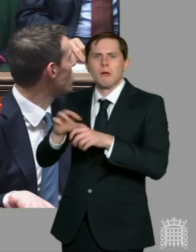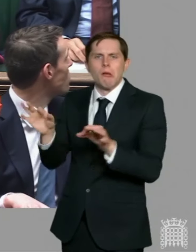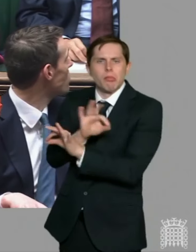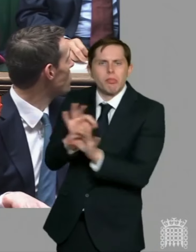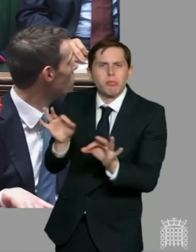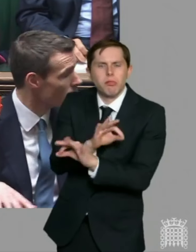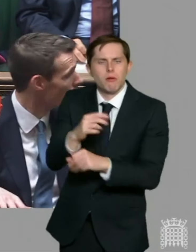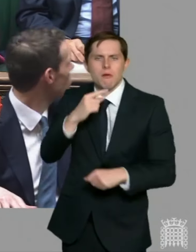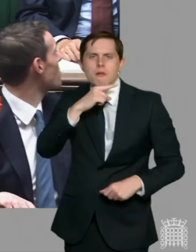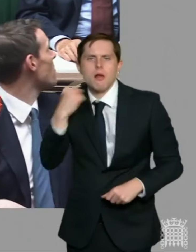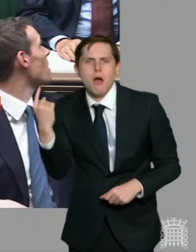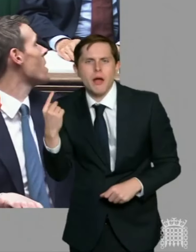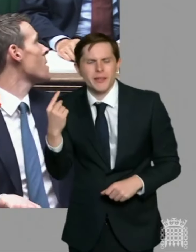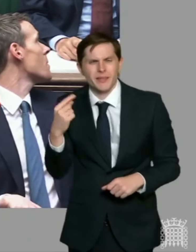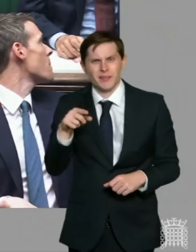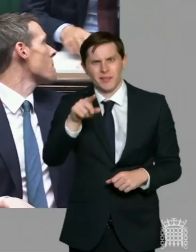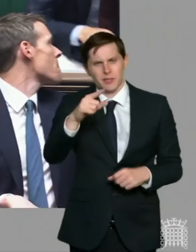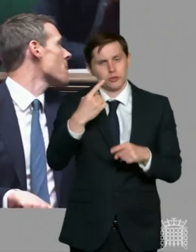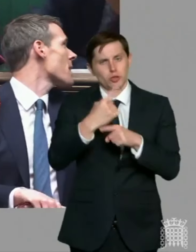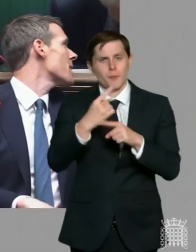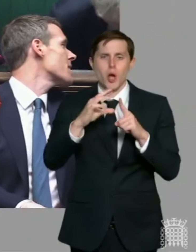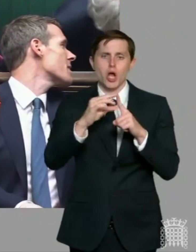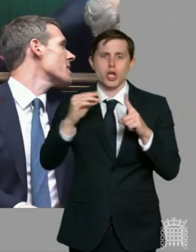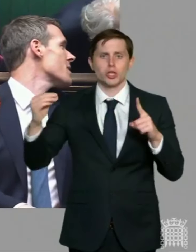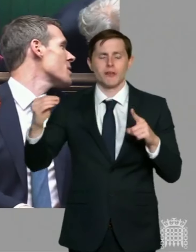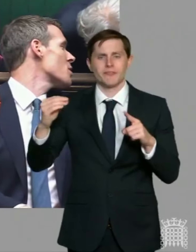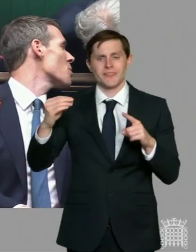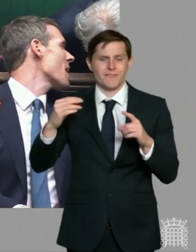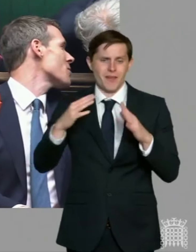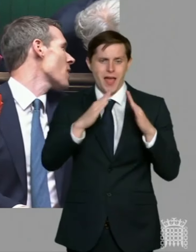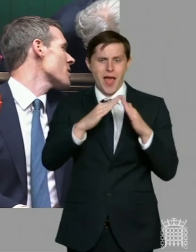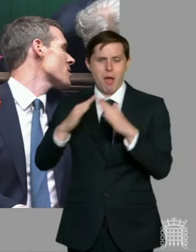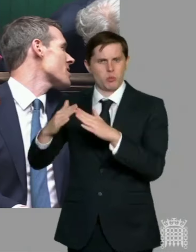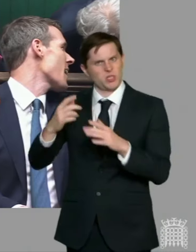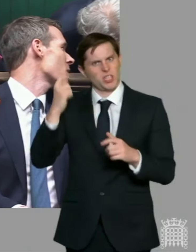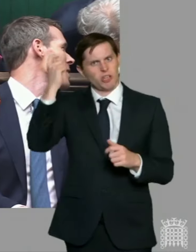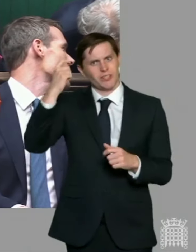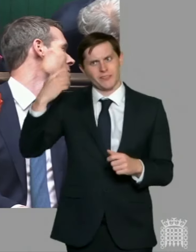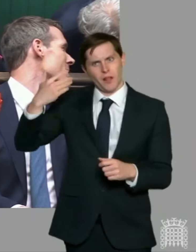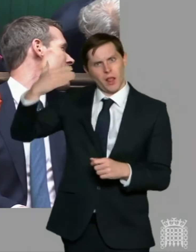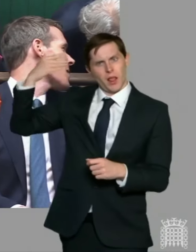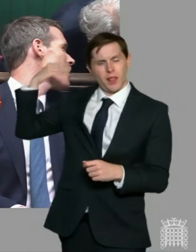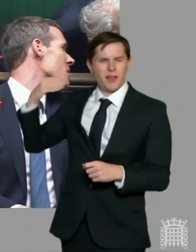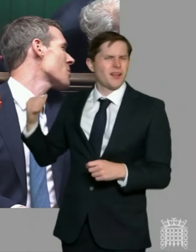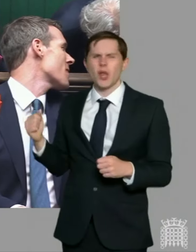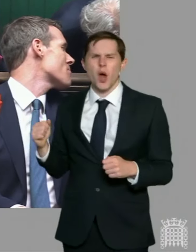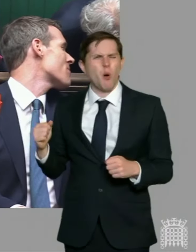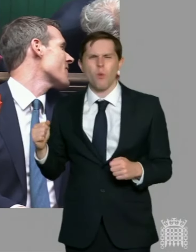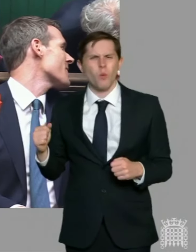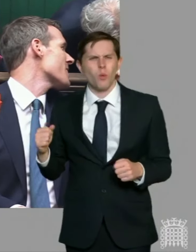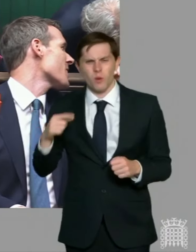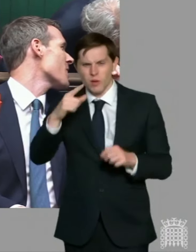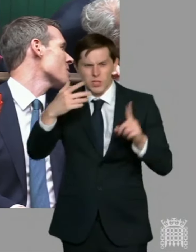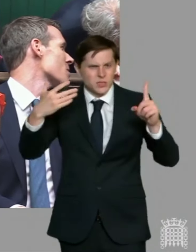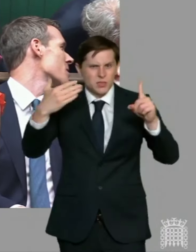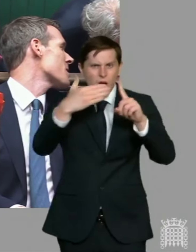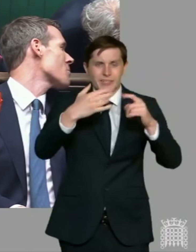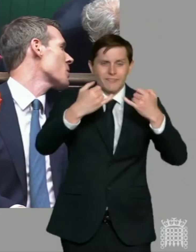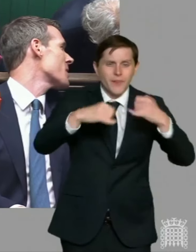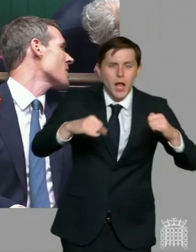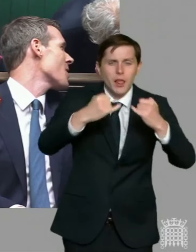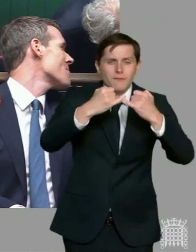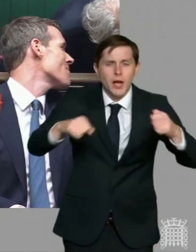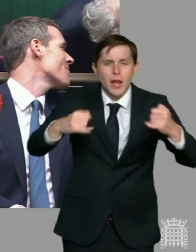Year after year, the Tories failed to keep their housing targets. She speaks about the Mayor of London with their